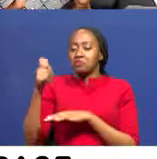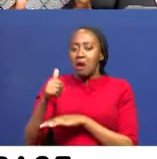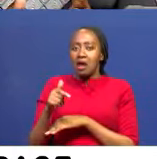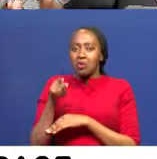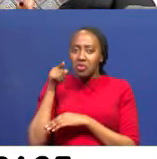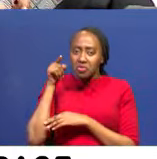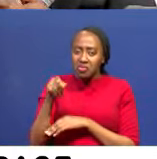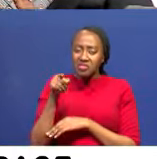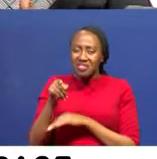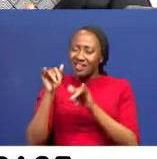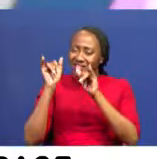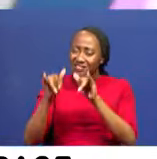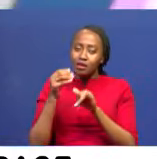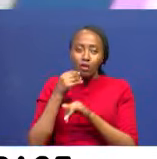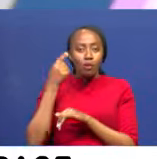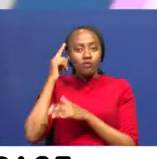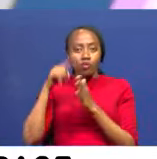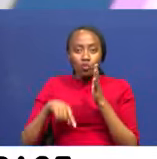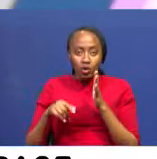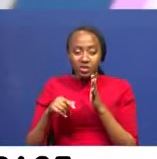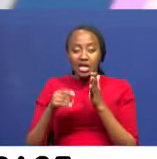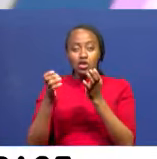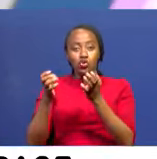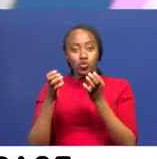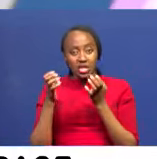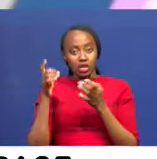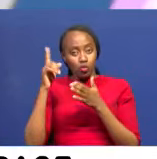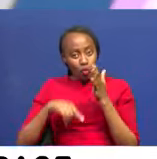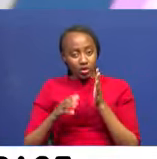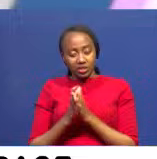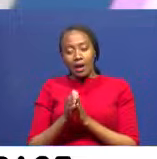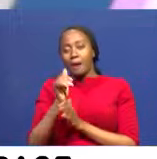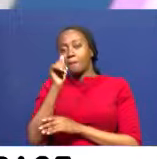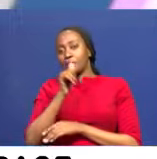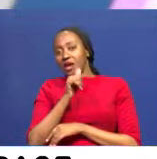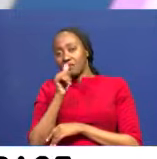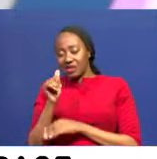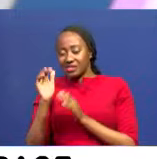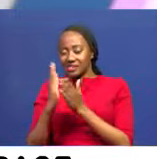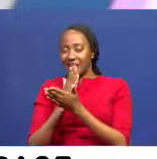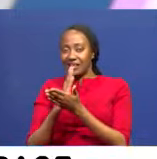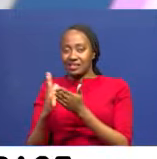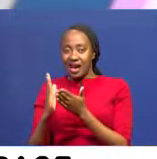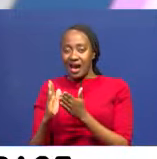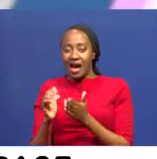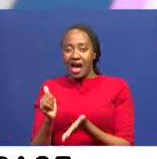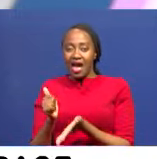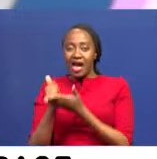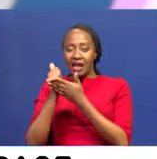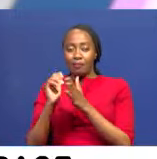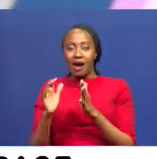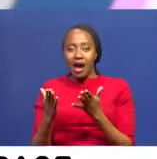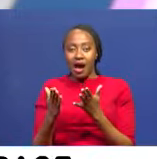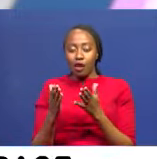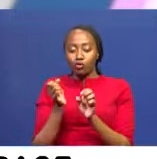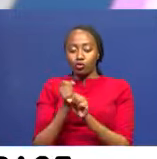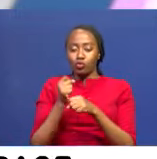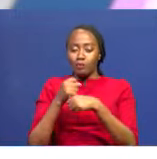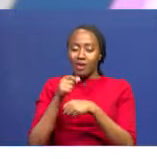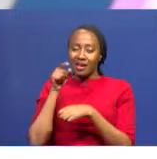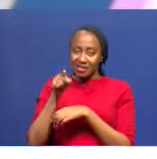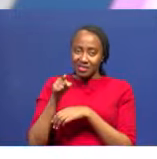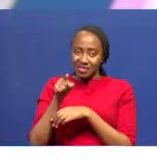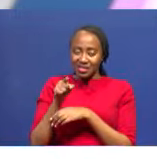government perspective and a private sector perspective. Private sector is doing very well because they have managed to keep their percentage values at